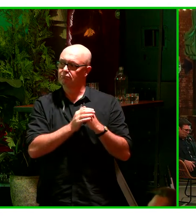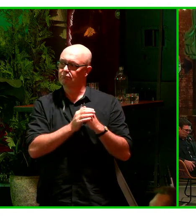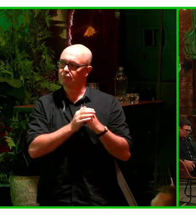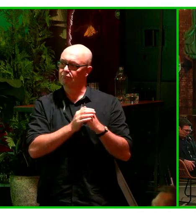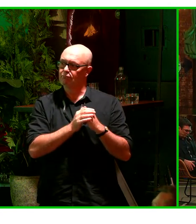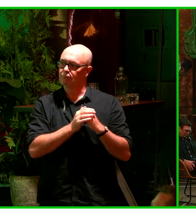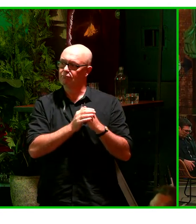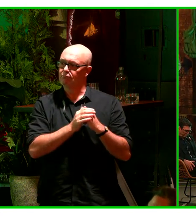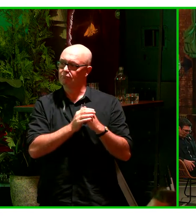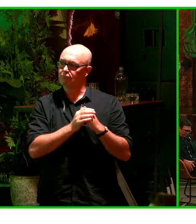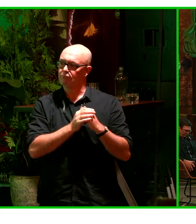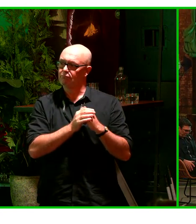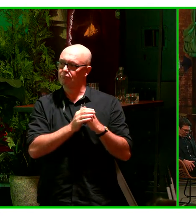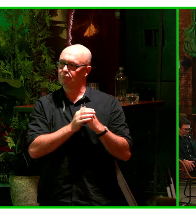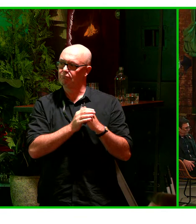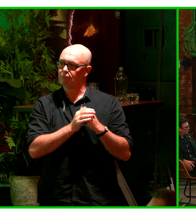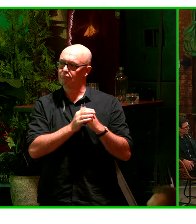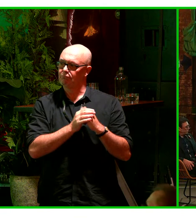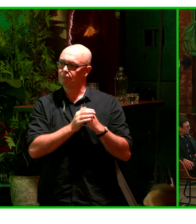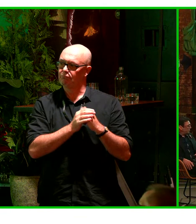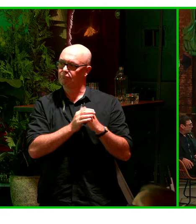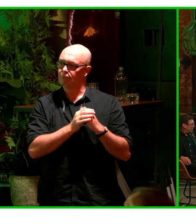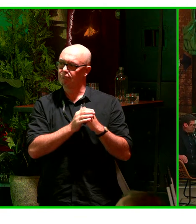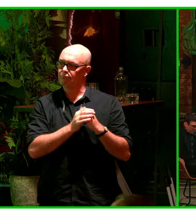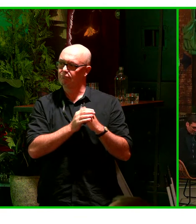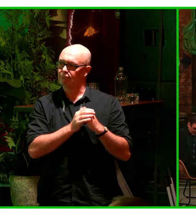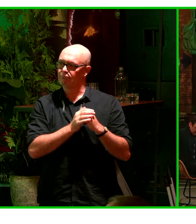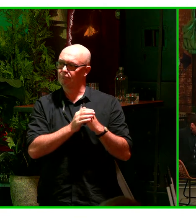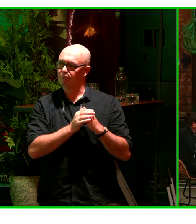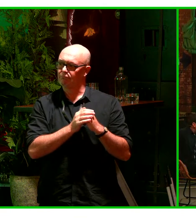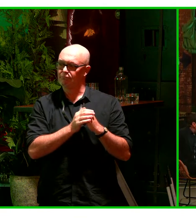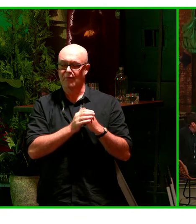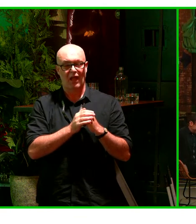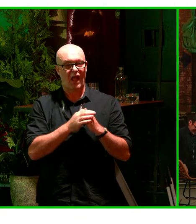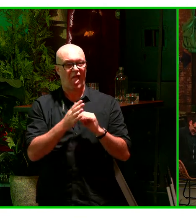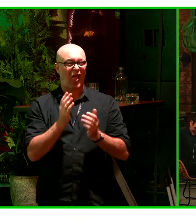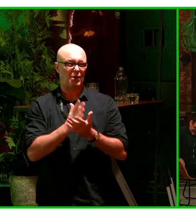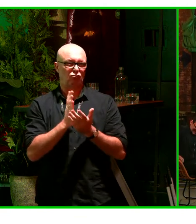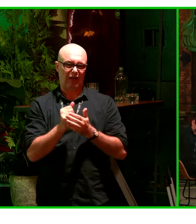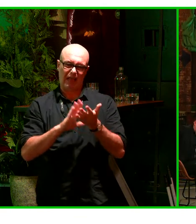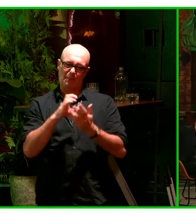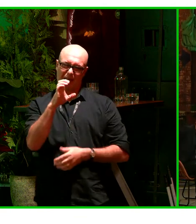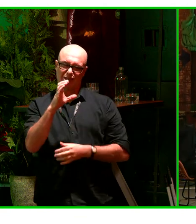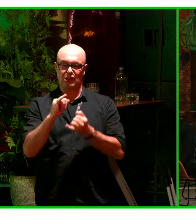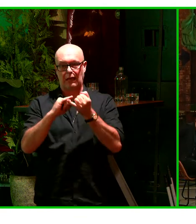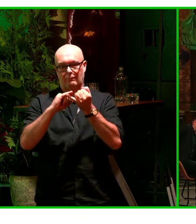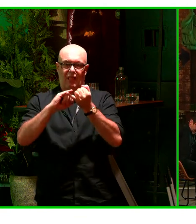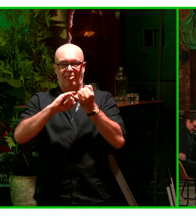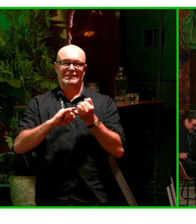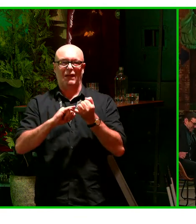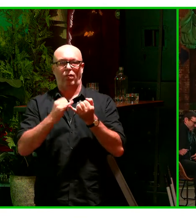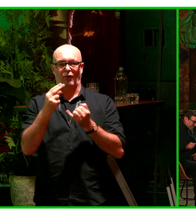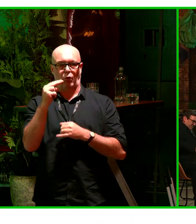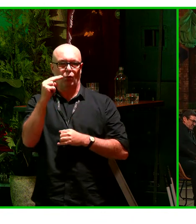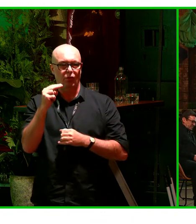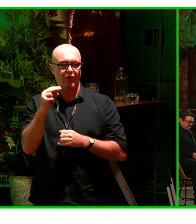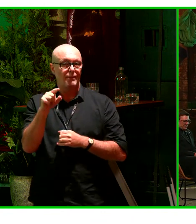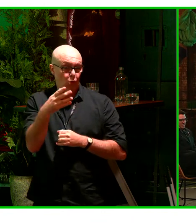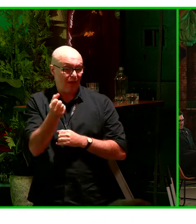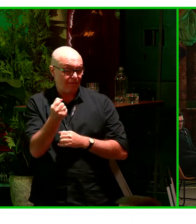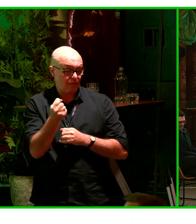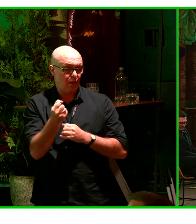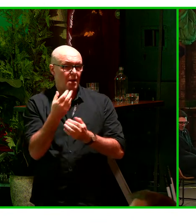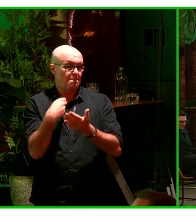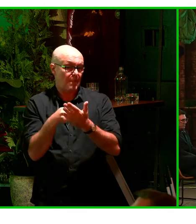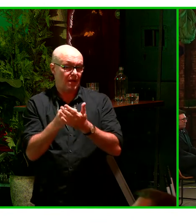you down here, what I might call this, forgive me, the South of the North, you have more people and more money, we actually